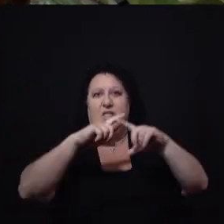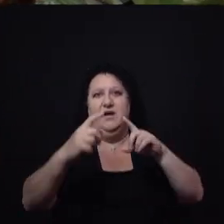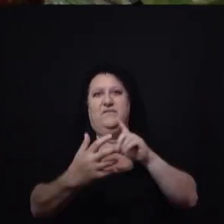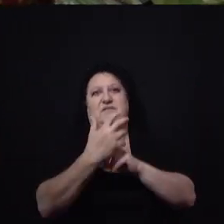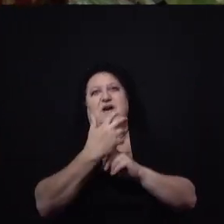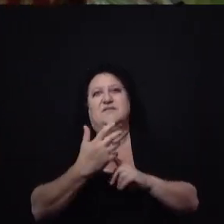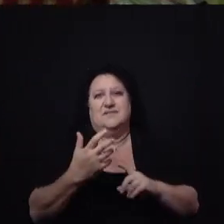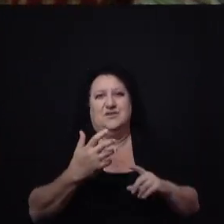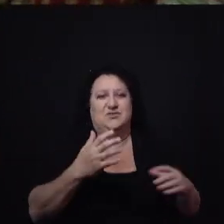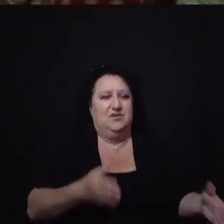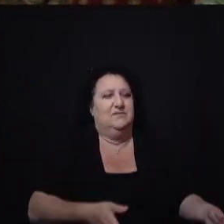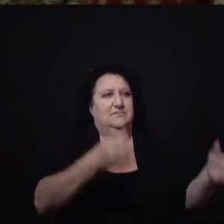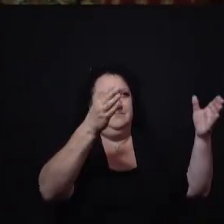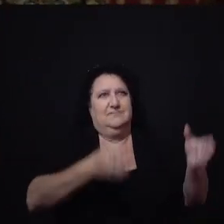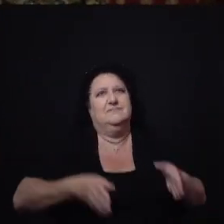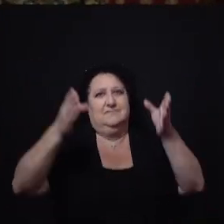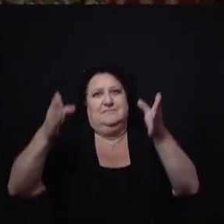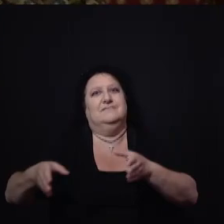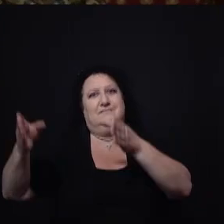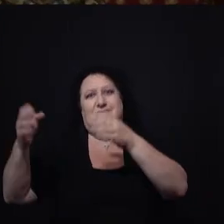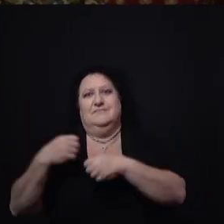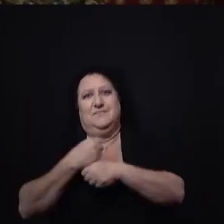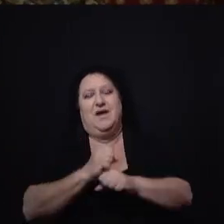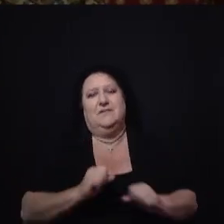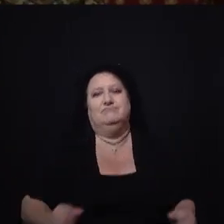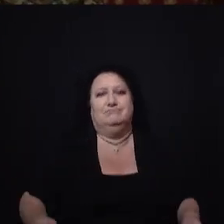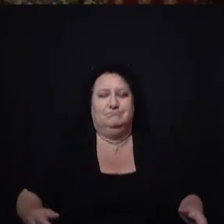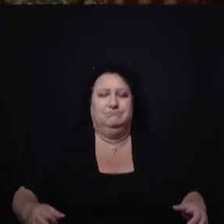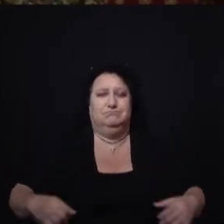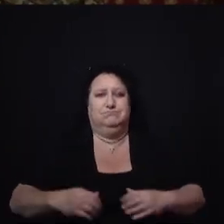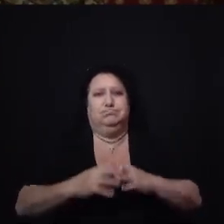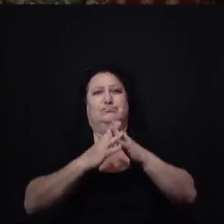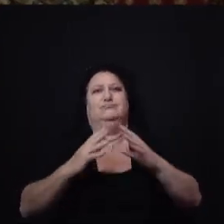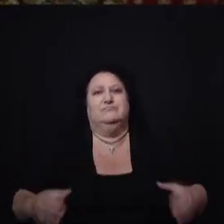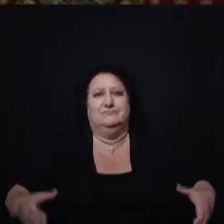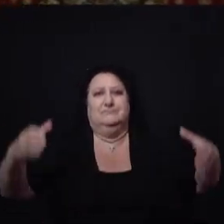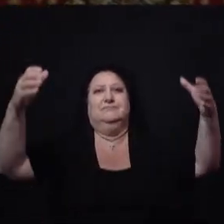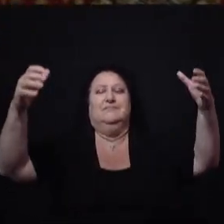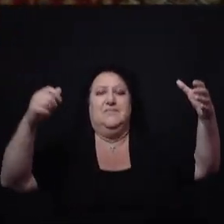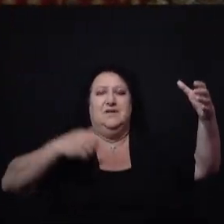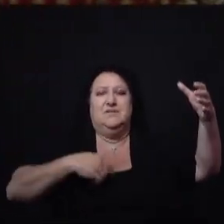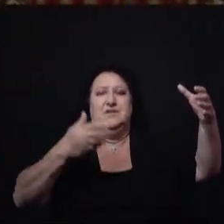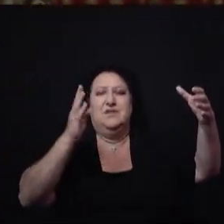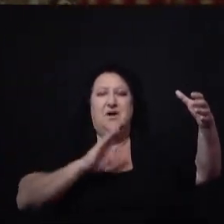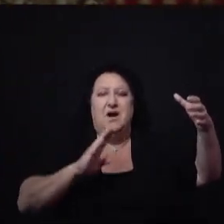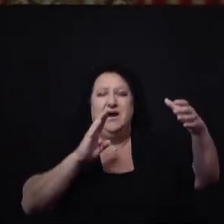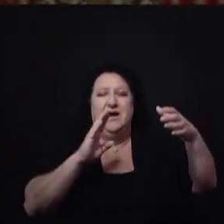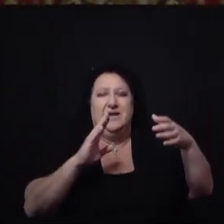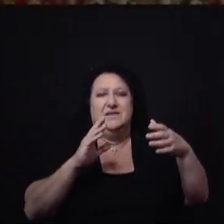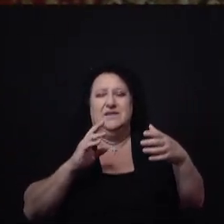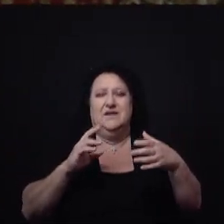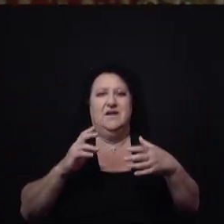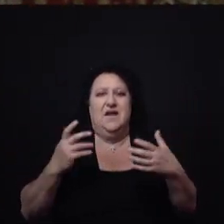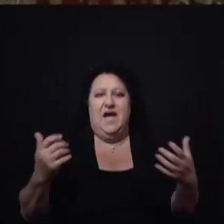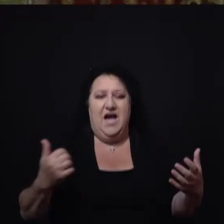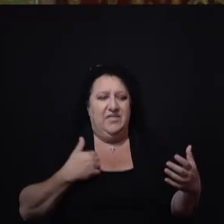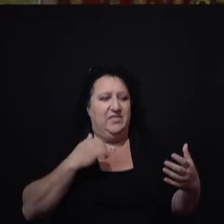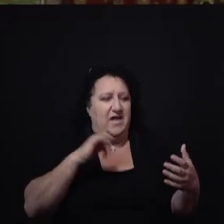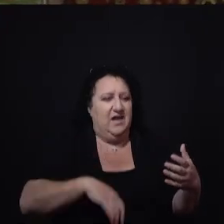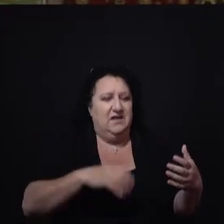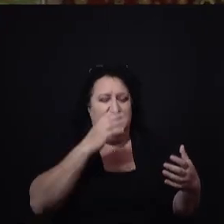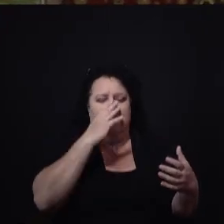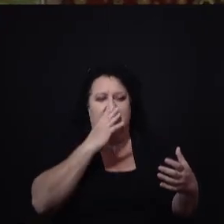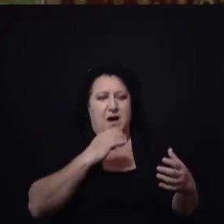his own body upon the cross was to take the hostility that had endured for generation upon generation upon generation